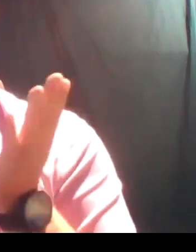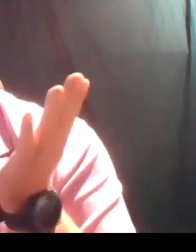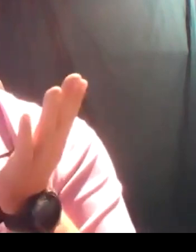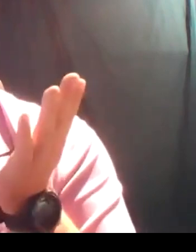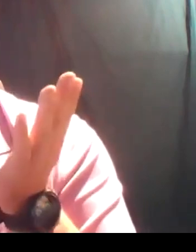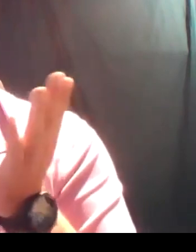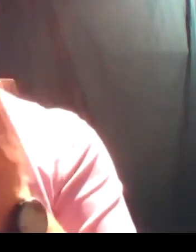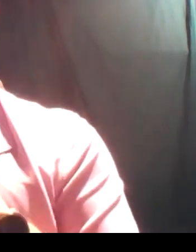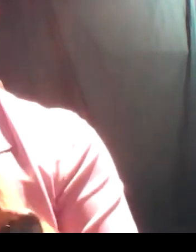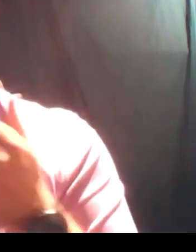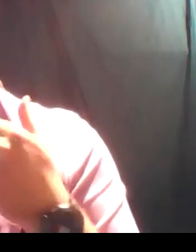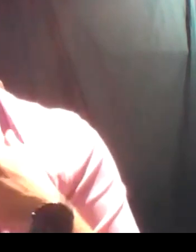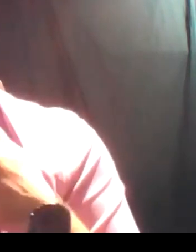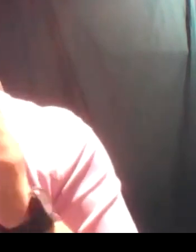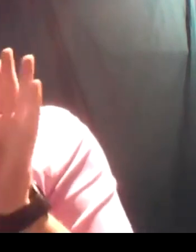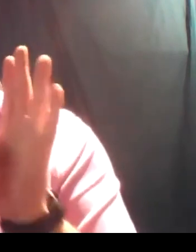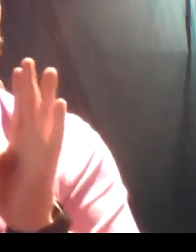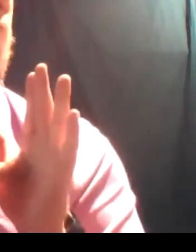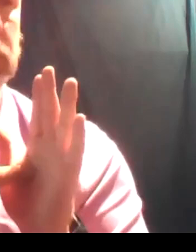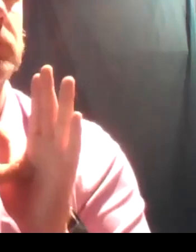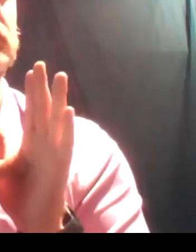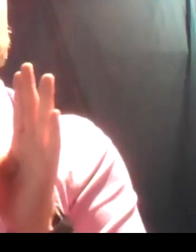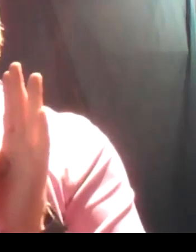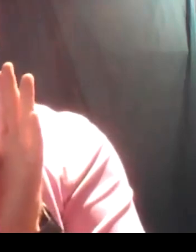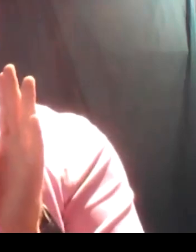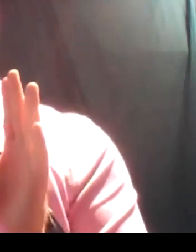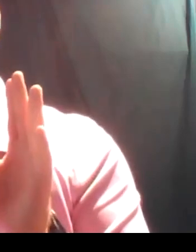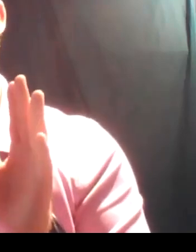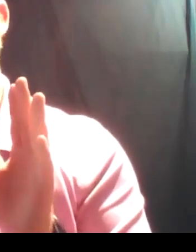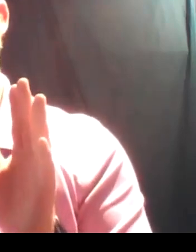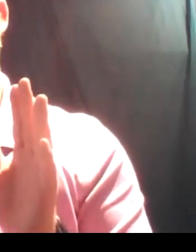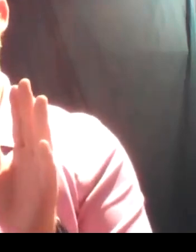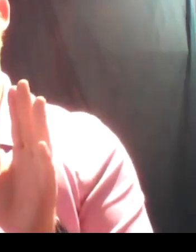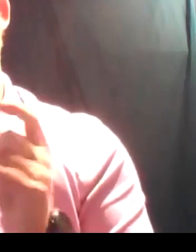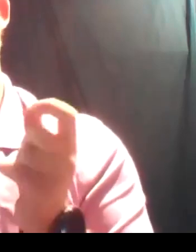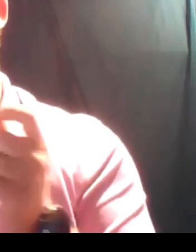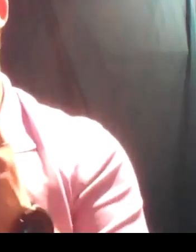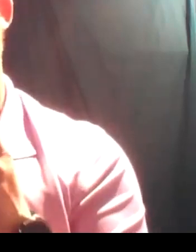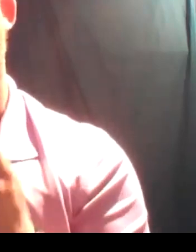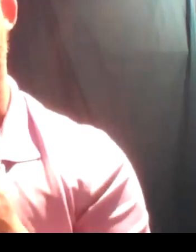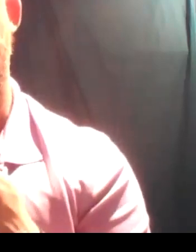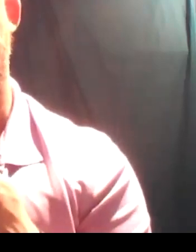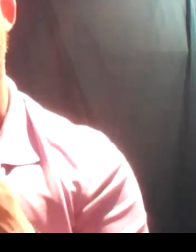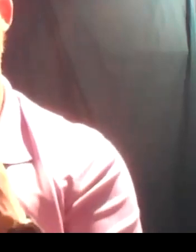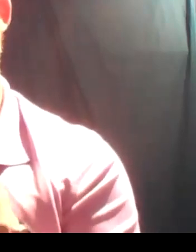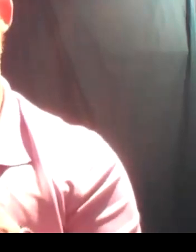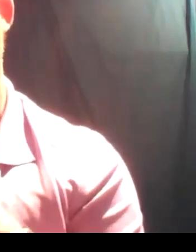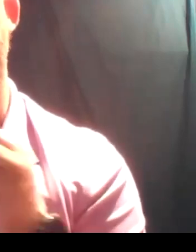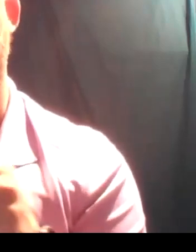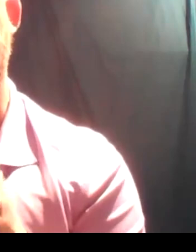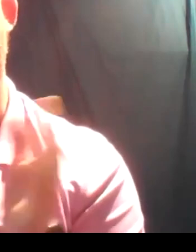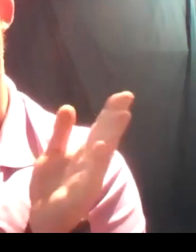some signs and some symptoms. I was particularly interested in the 2-year